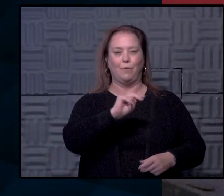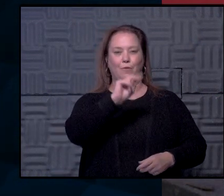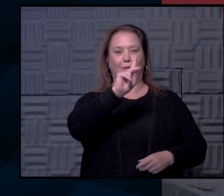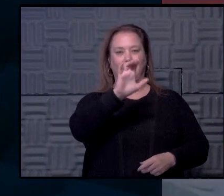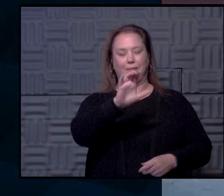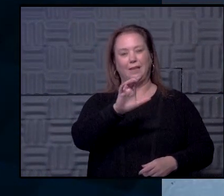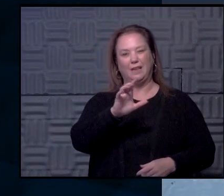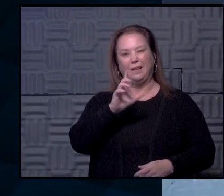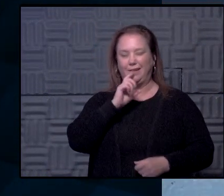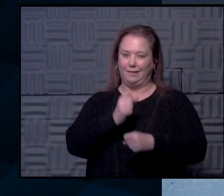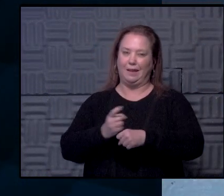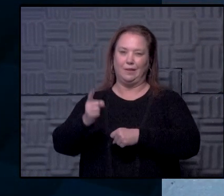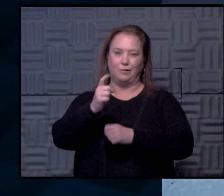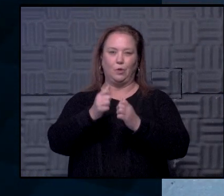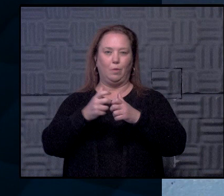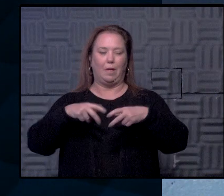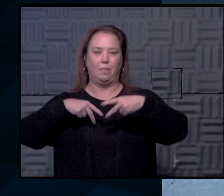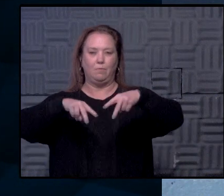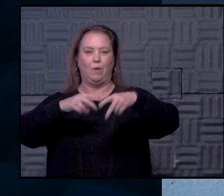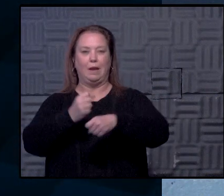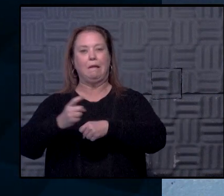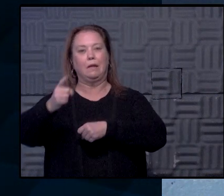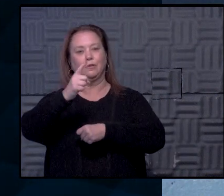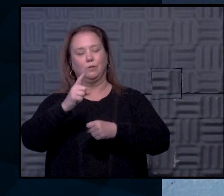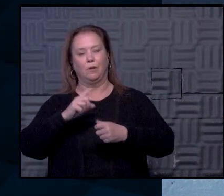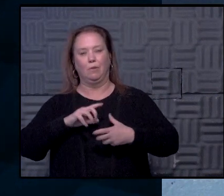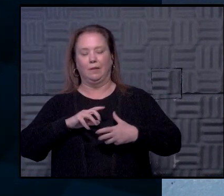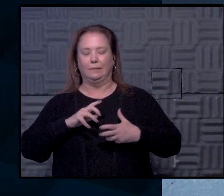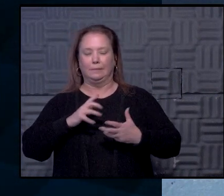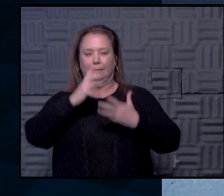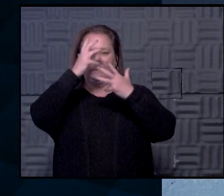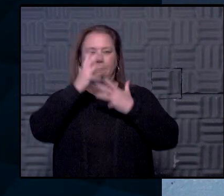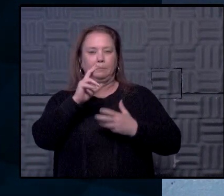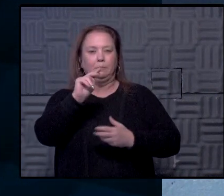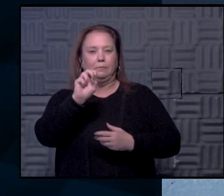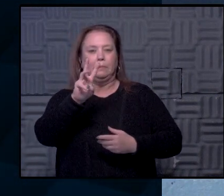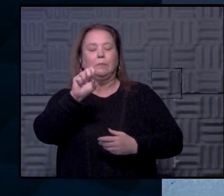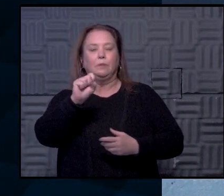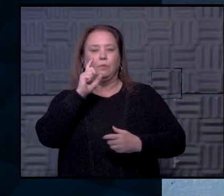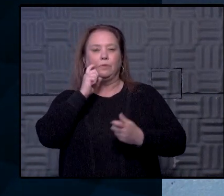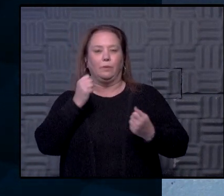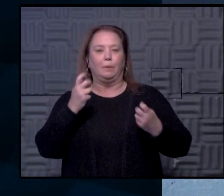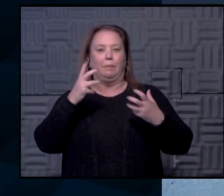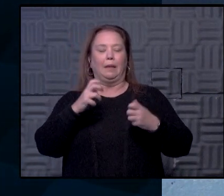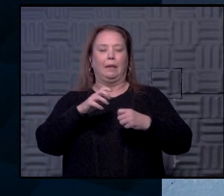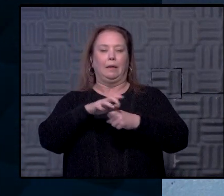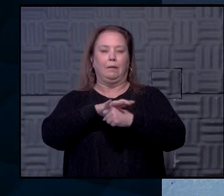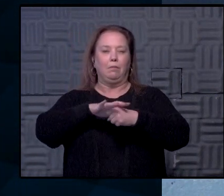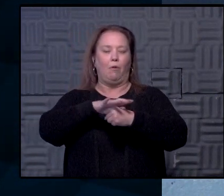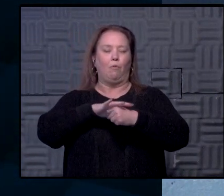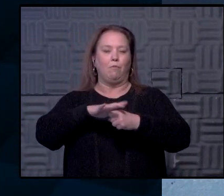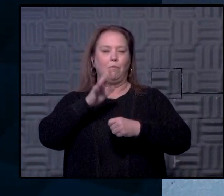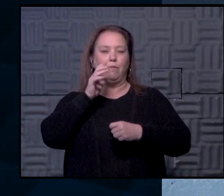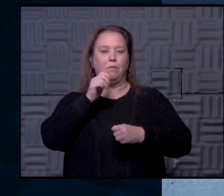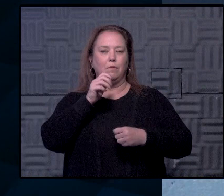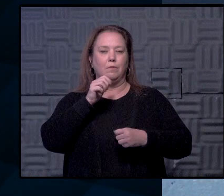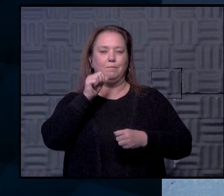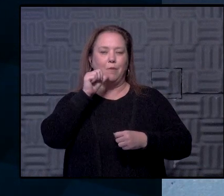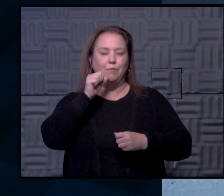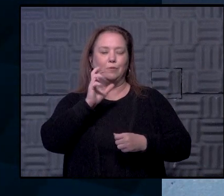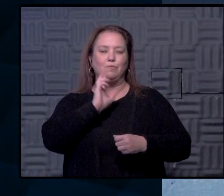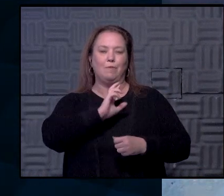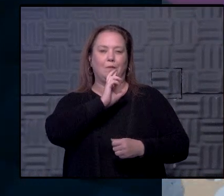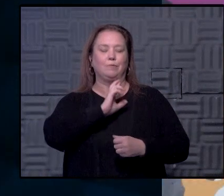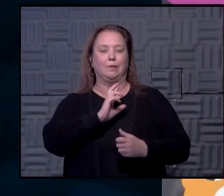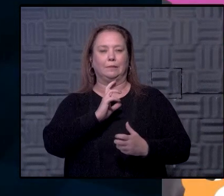a second year in a row, we'll be going without that parade, which is just devastating news for a lot of the local bars and restaurant owners here.